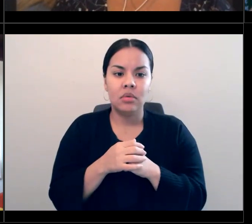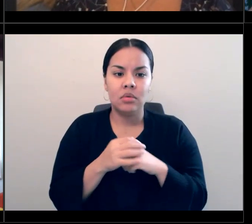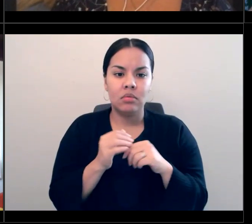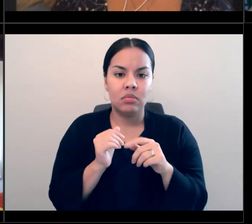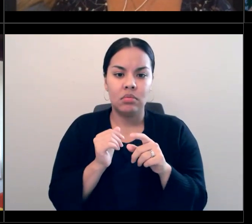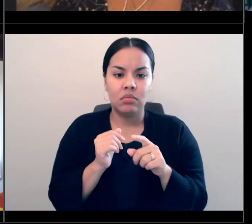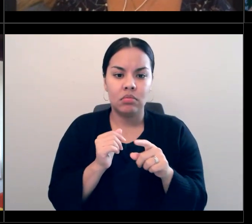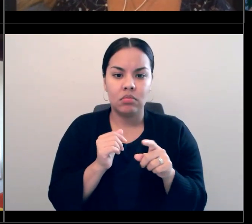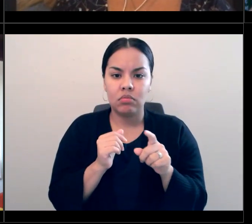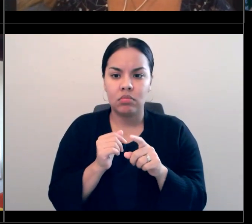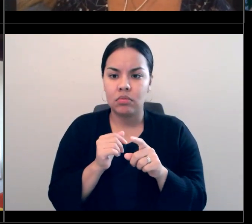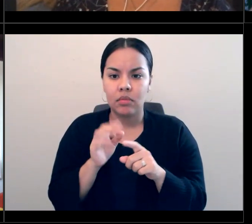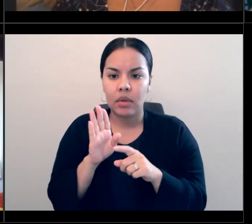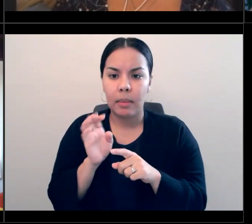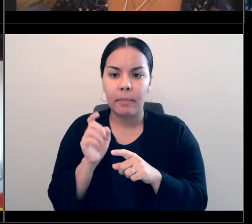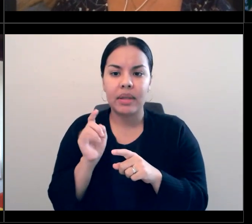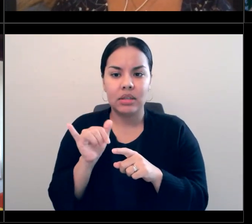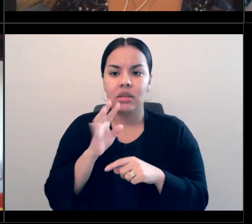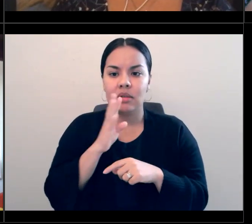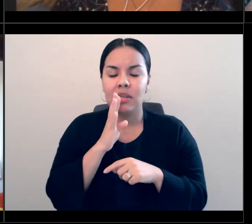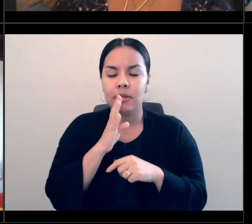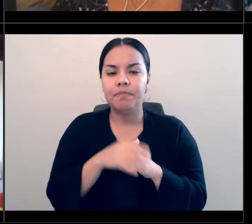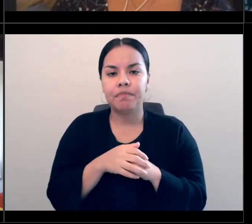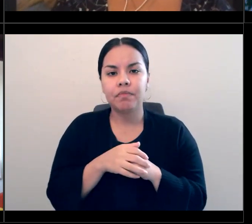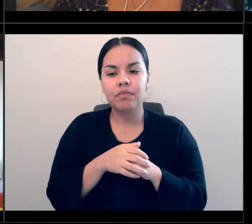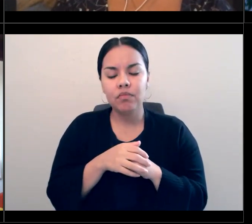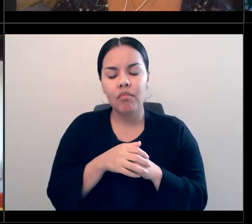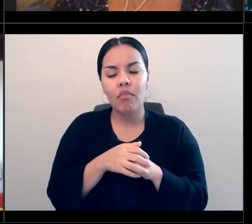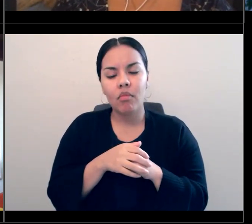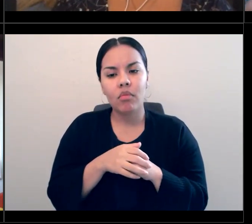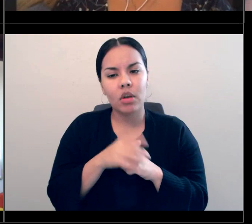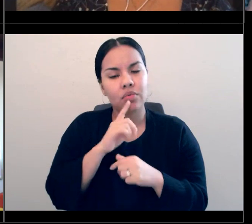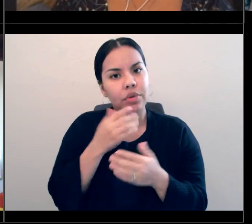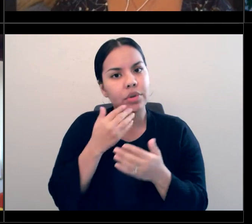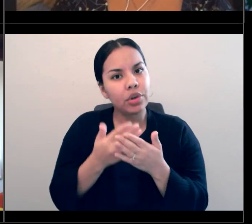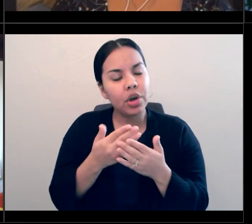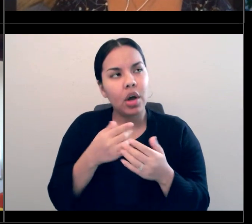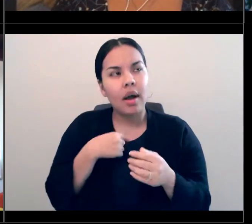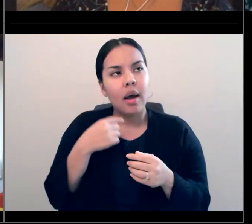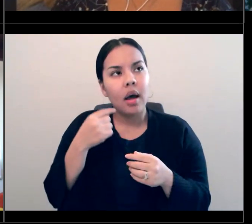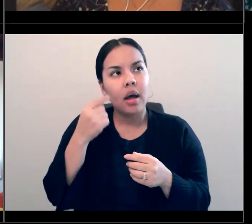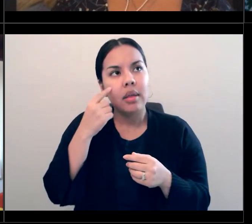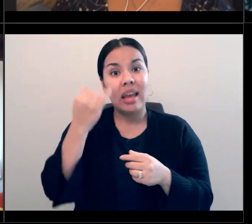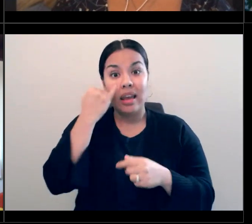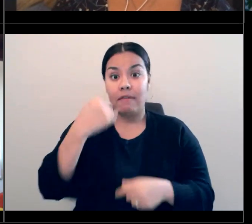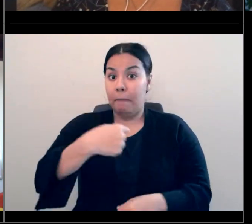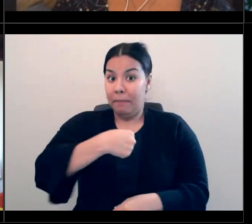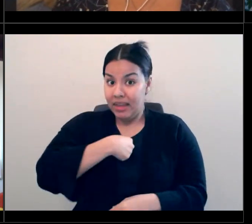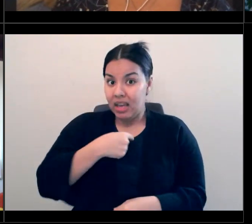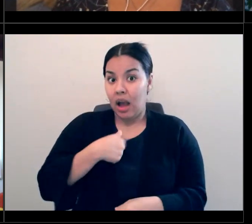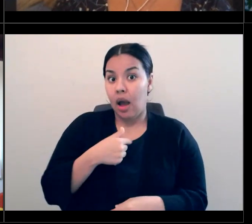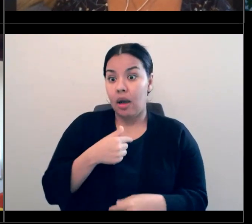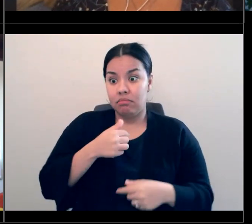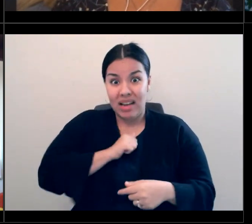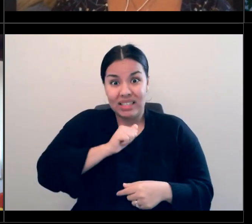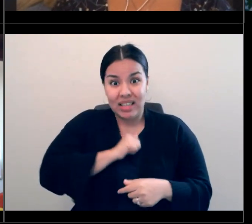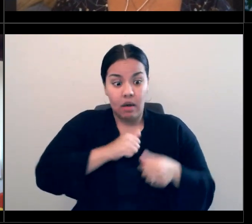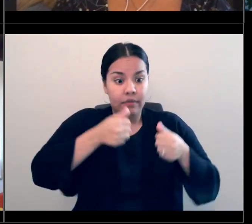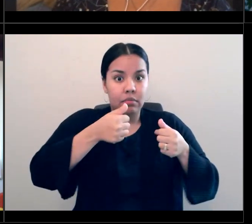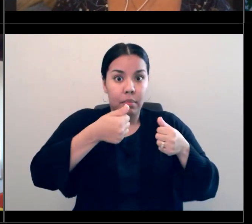So this is a really, I think the question is asking like, if I, Betsy Sneller, tweet something that later on I, Betsy